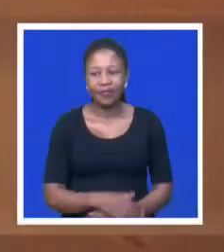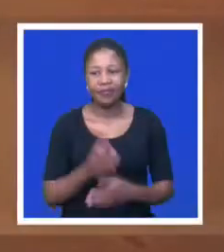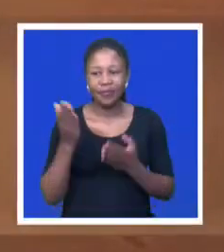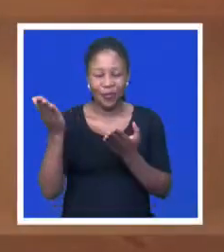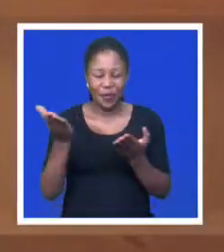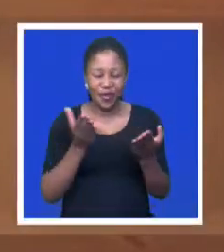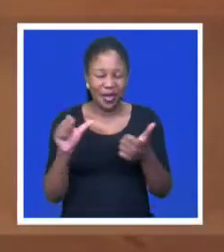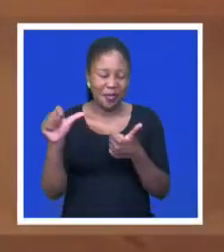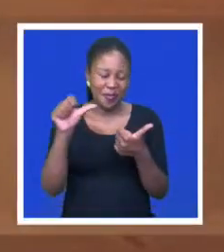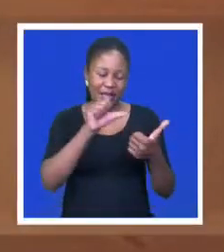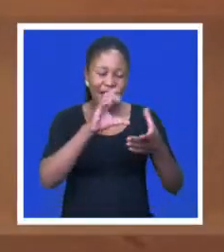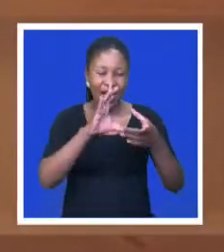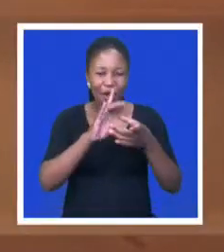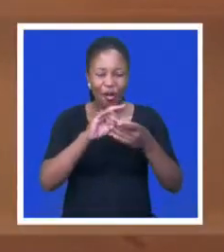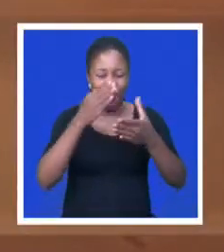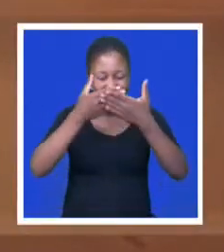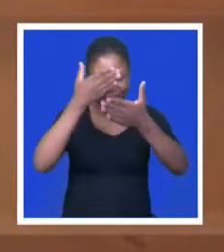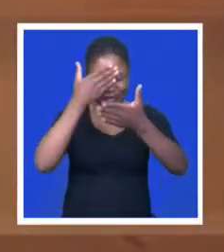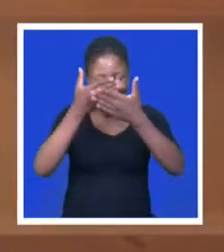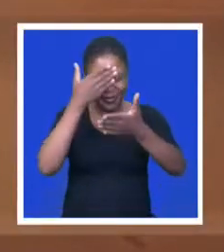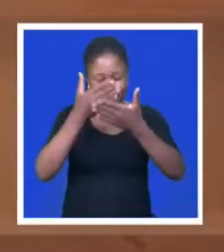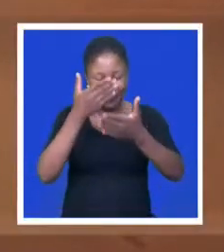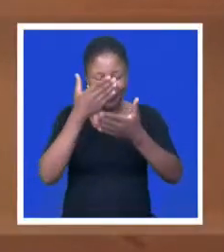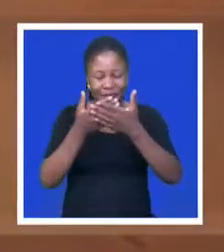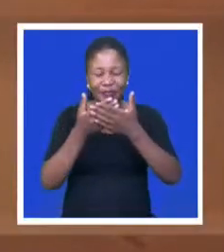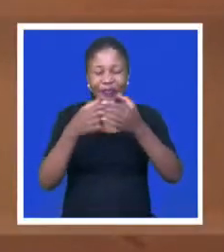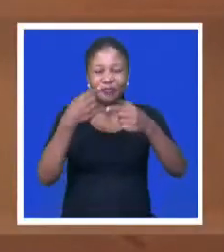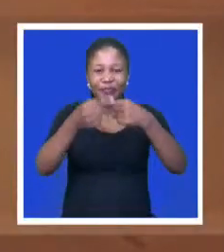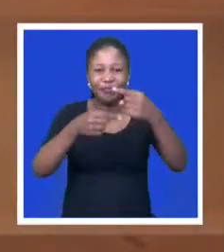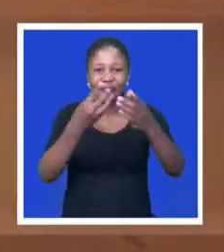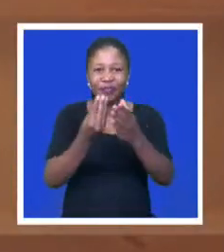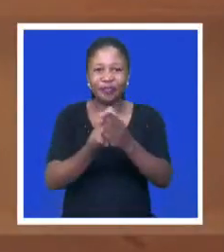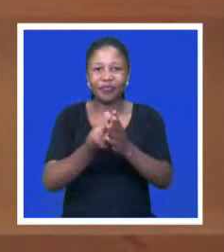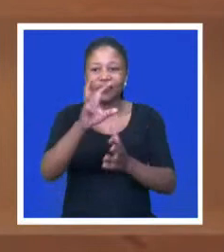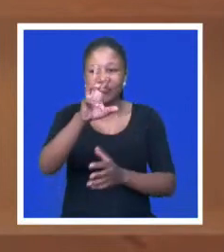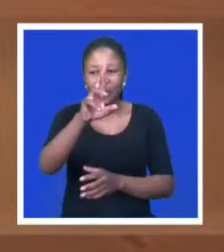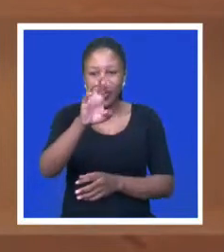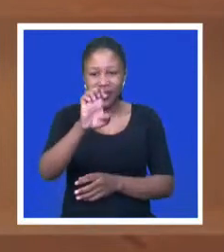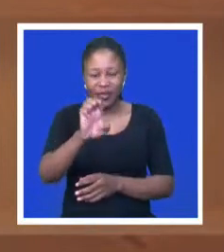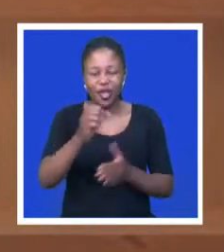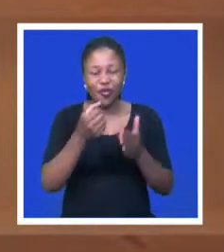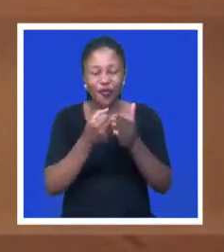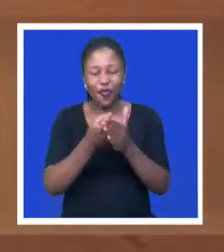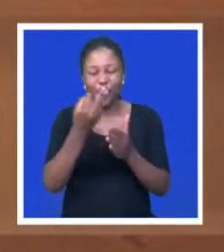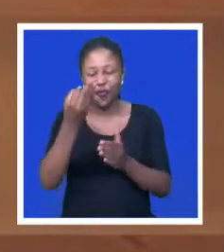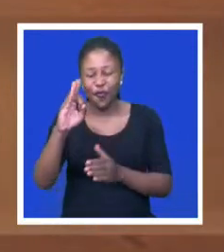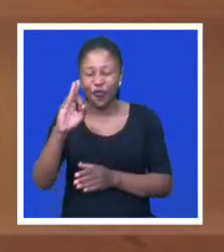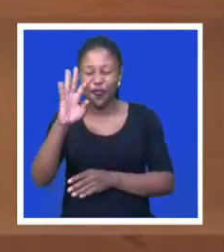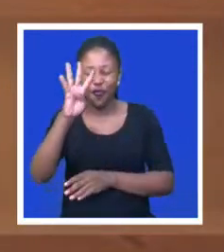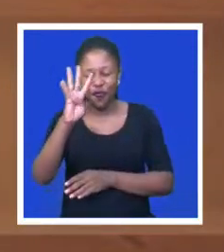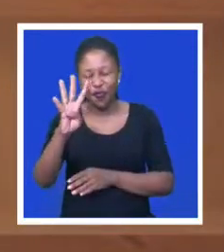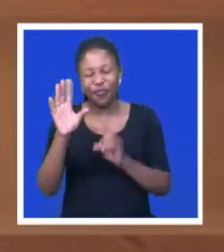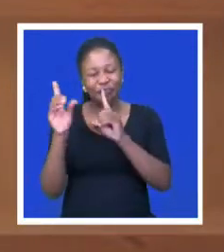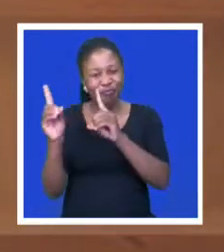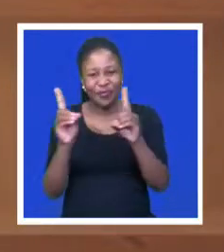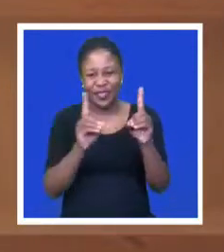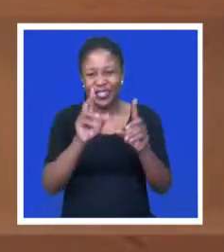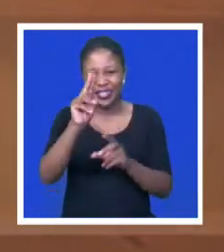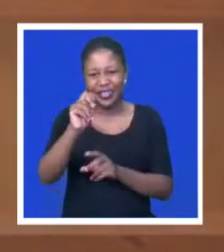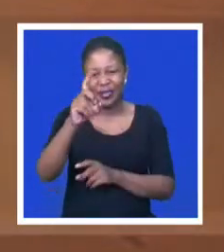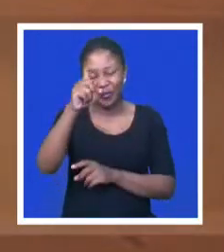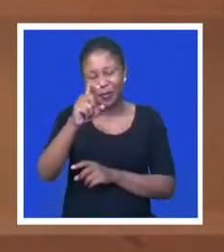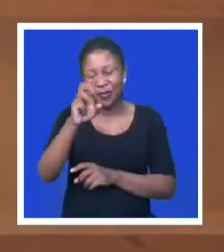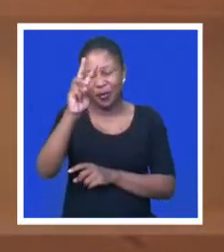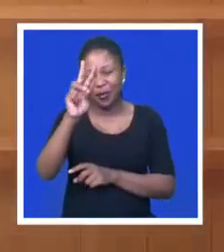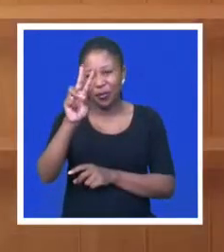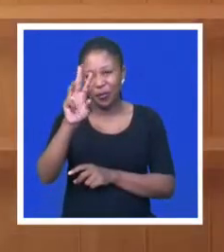Welcome back to Home Study. You are still tuned into the religious education lesson for the Form 4s with Samgeliso Ngumalo. You may please